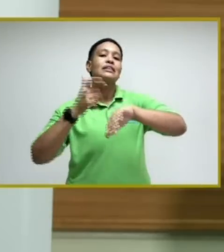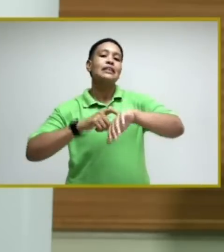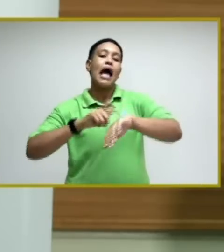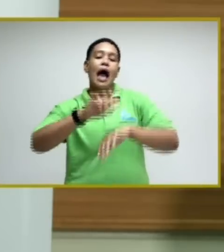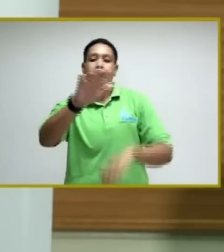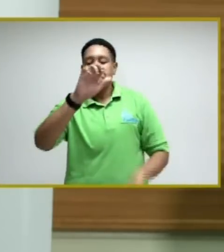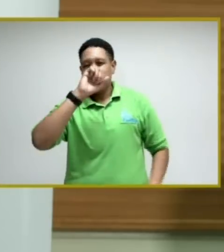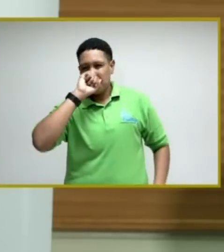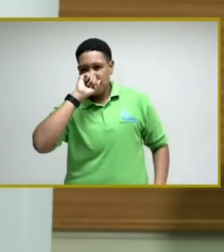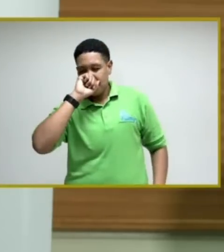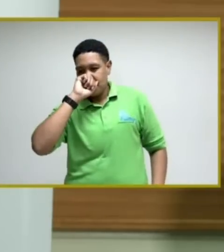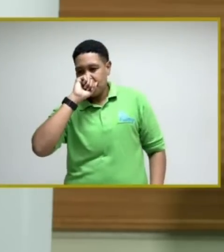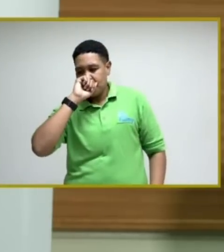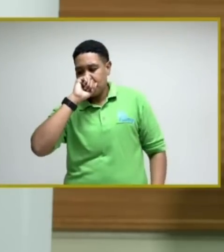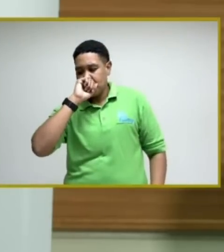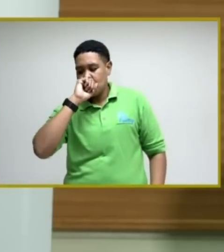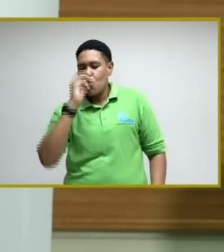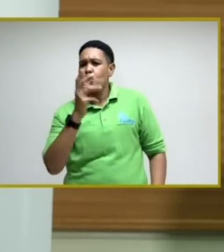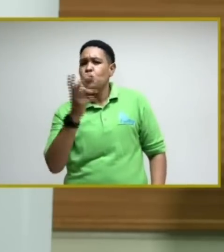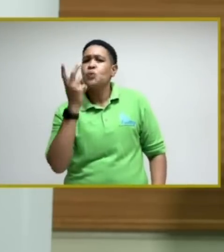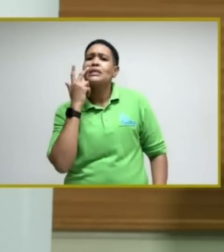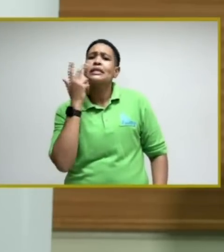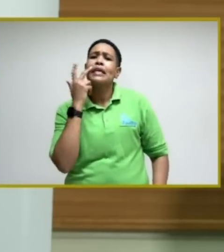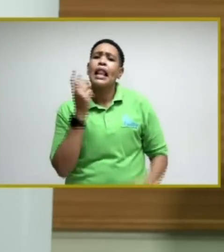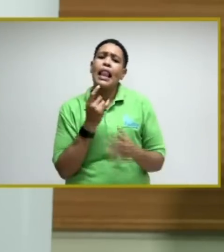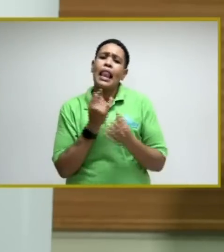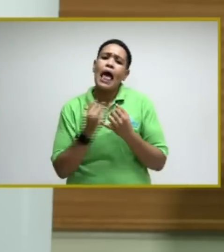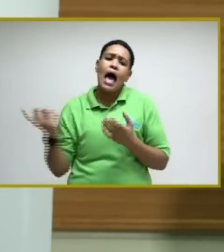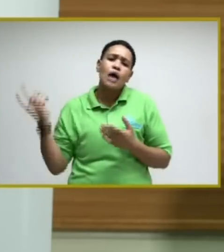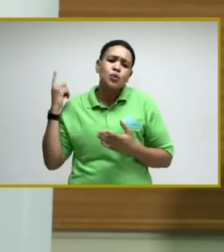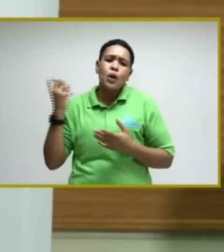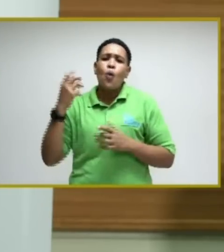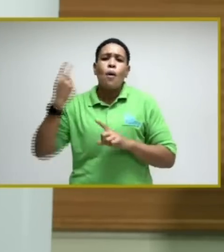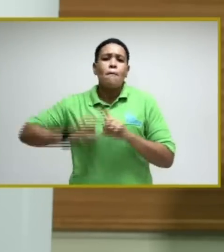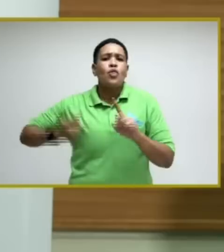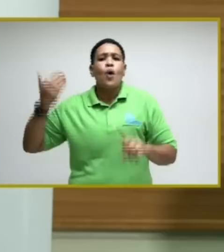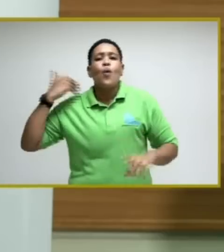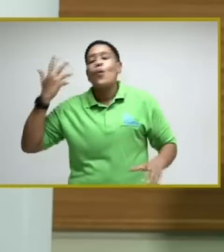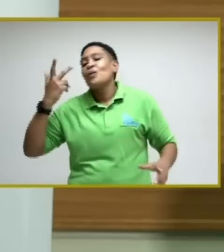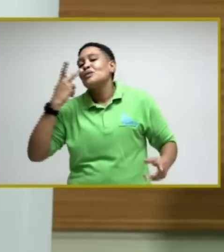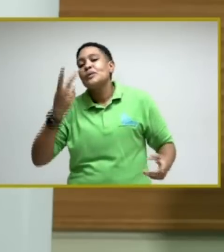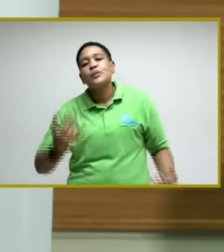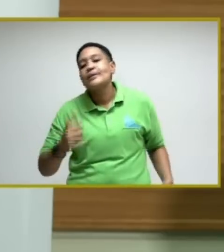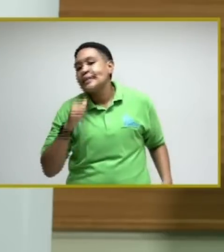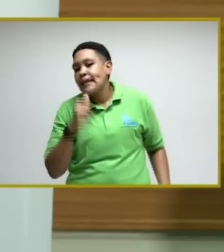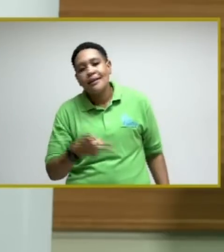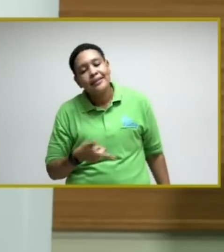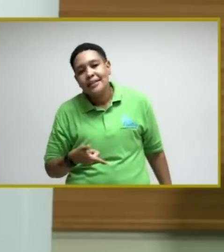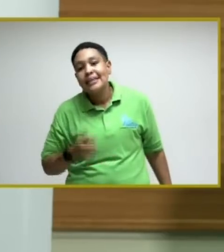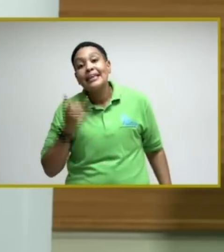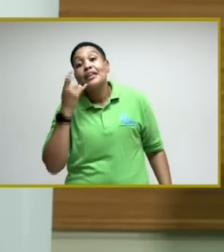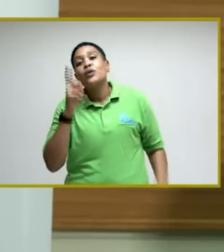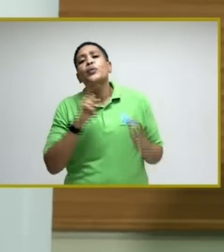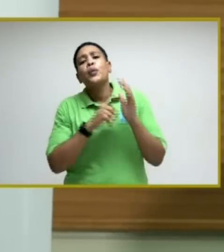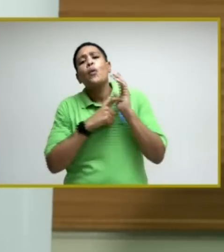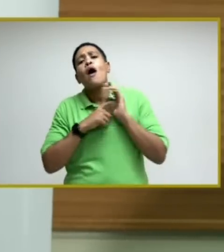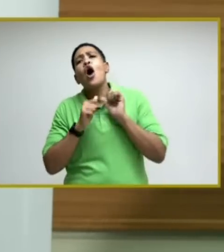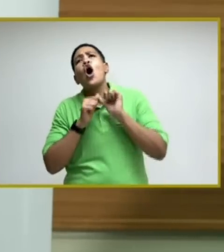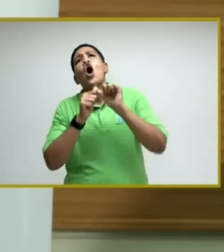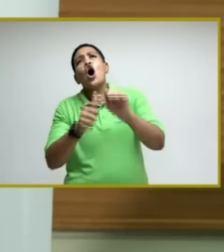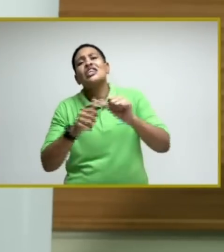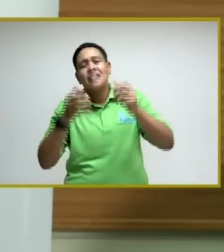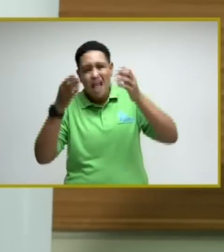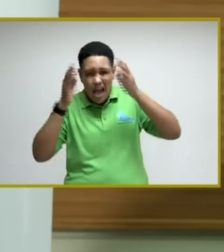so what you would have seen last week or a month ago is not what you're seeing today. It requires constant